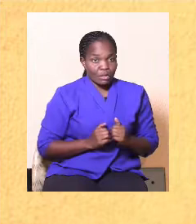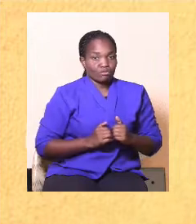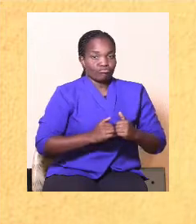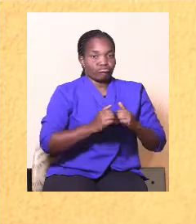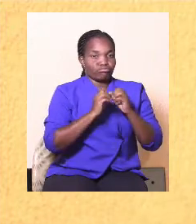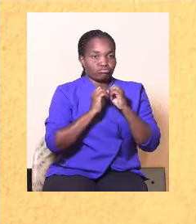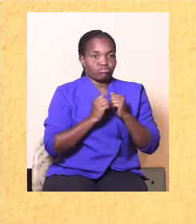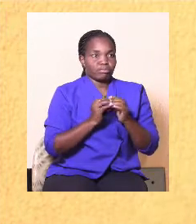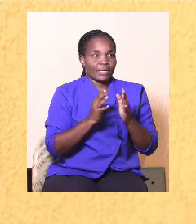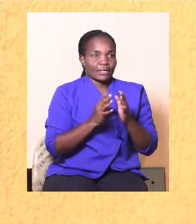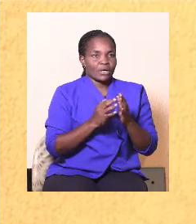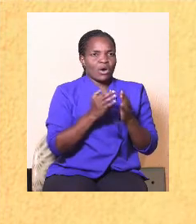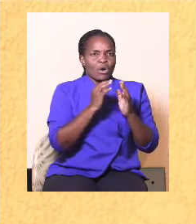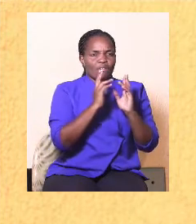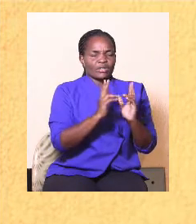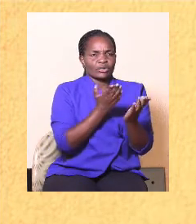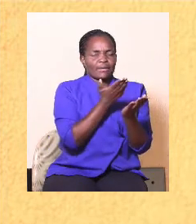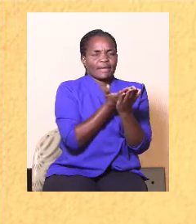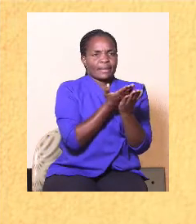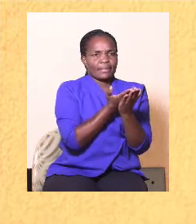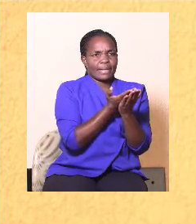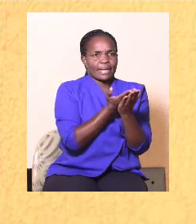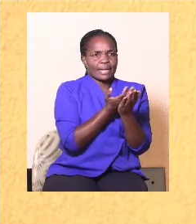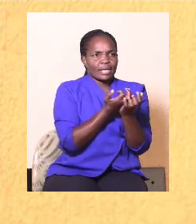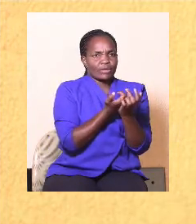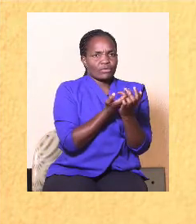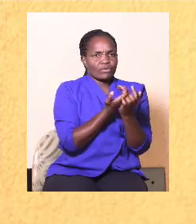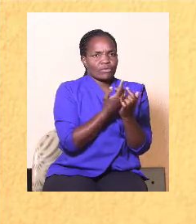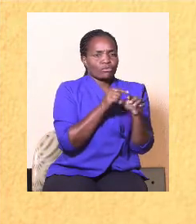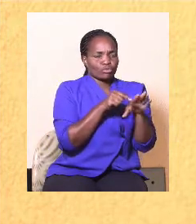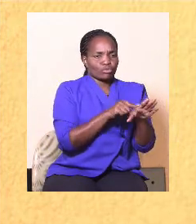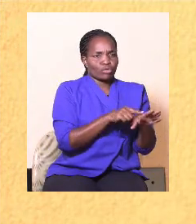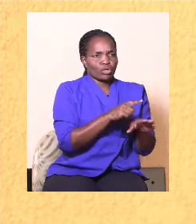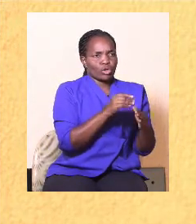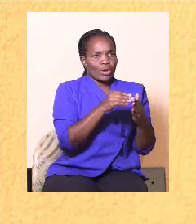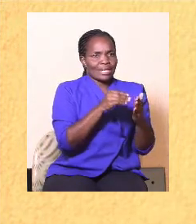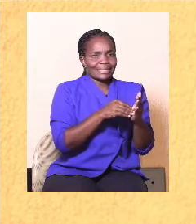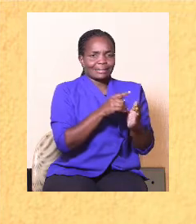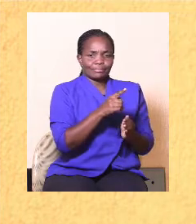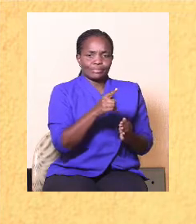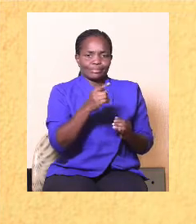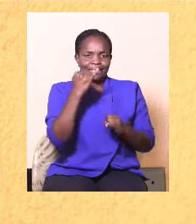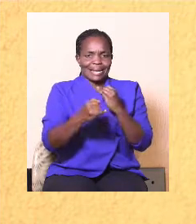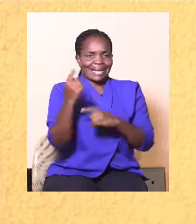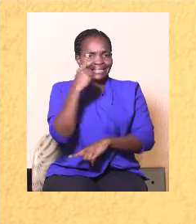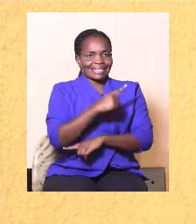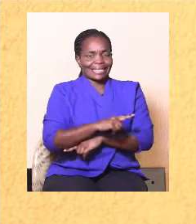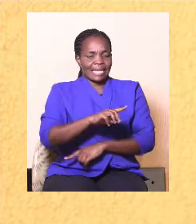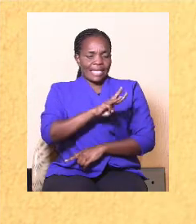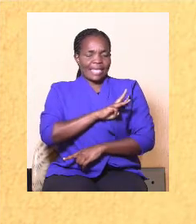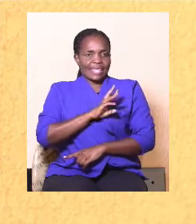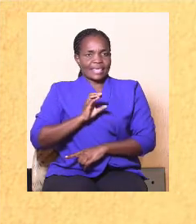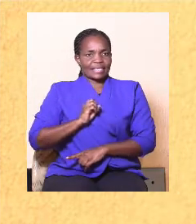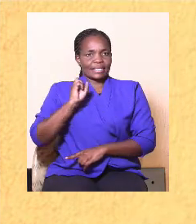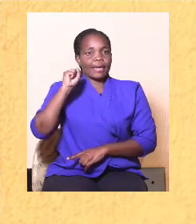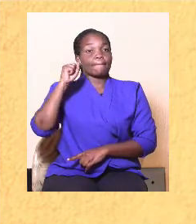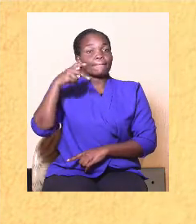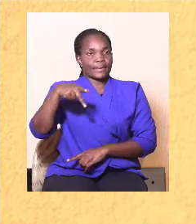to claim until the 30th of April. After the 30th of April, we will close that window. It's no longer